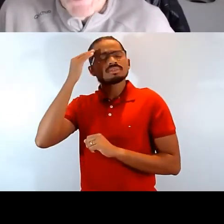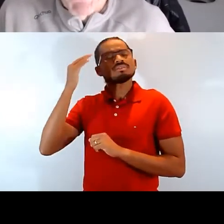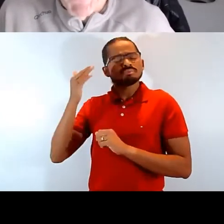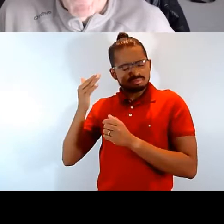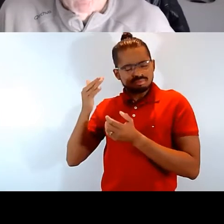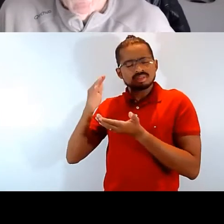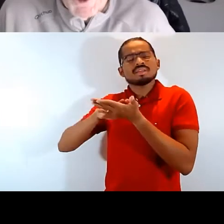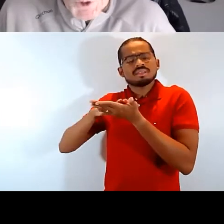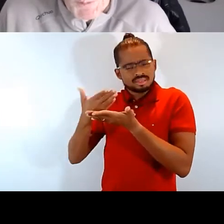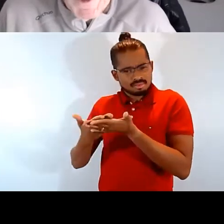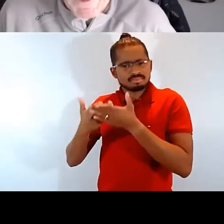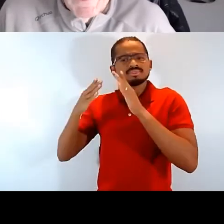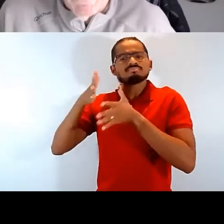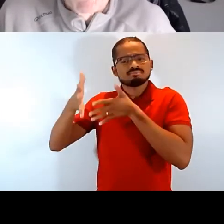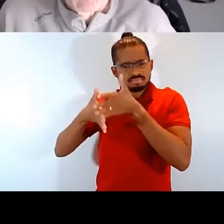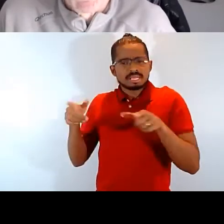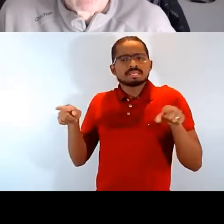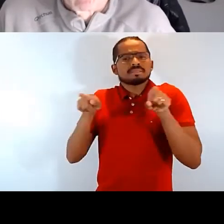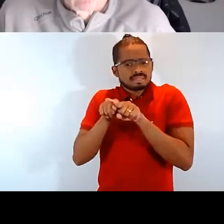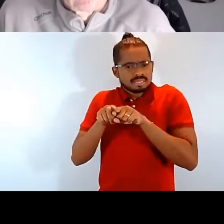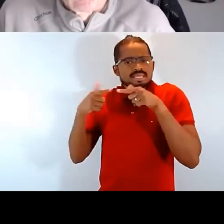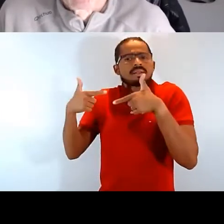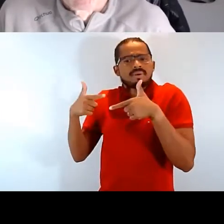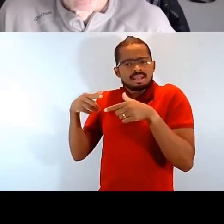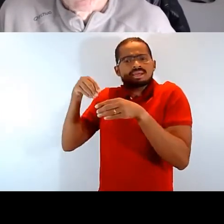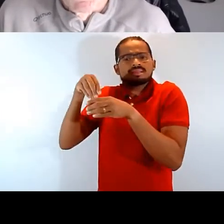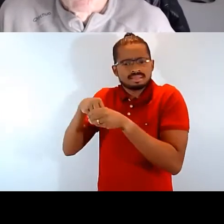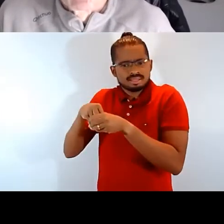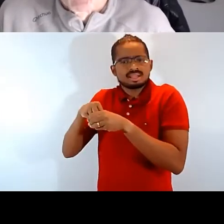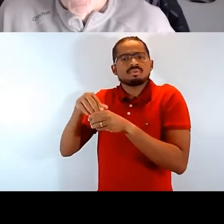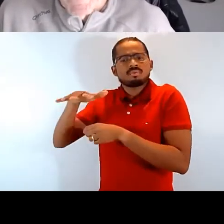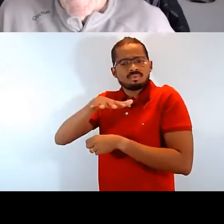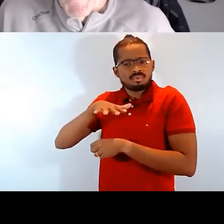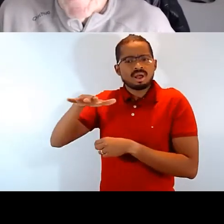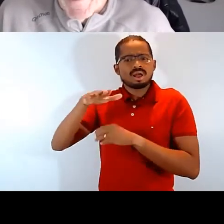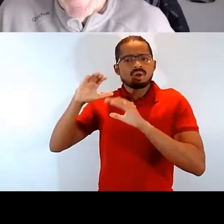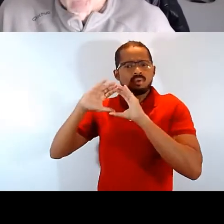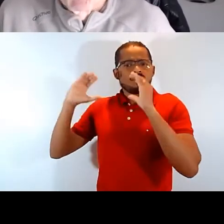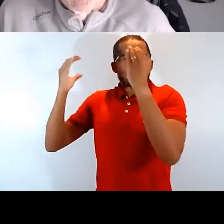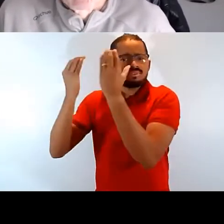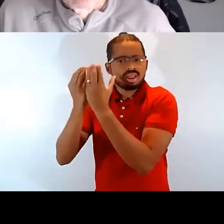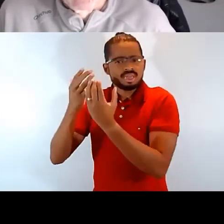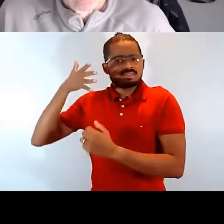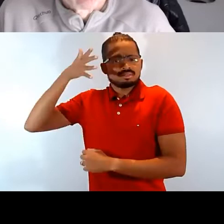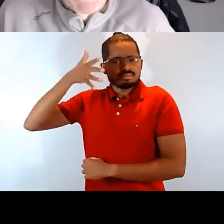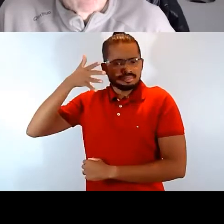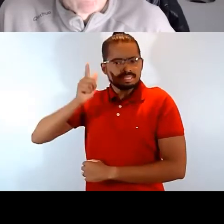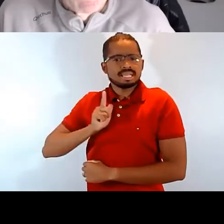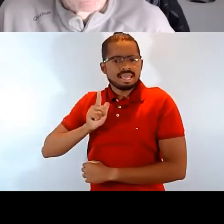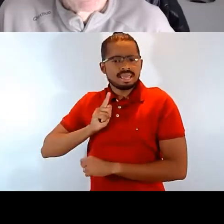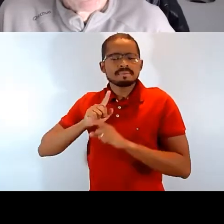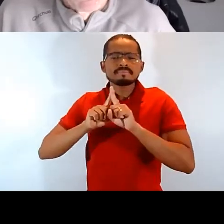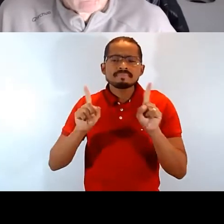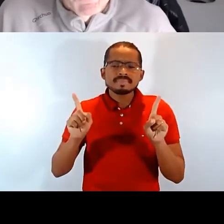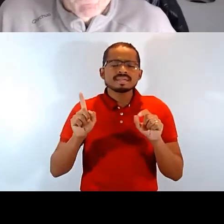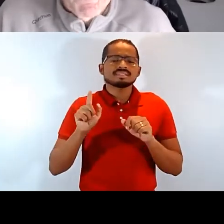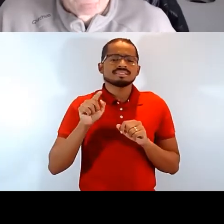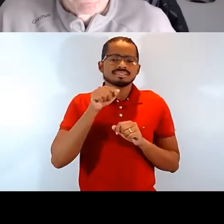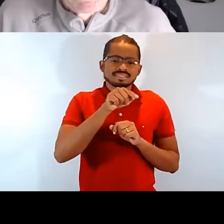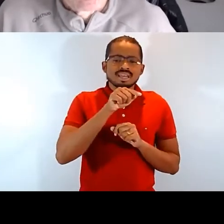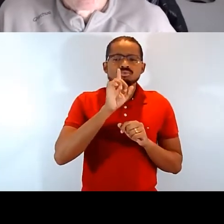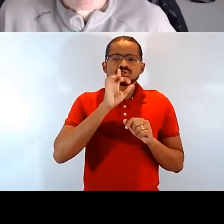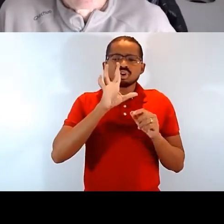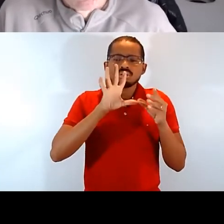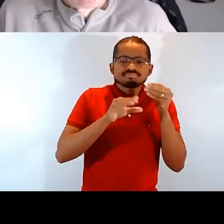also deal with conference interpreting. I will say a few words about that, but please bear with me. Another